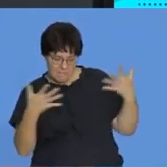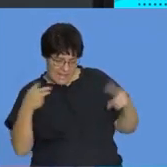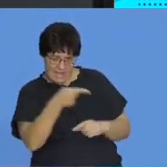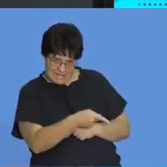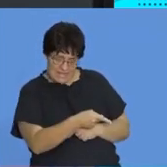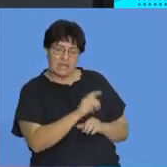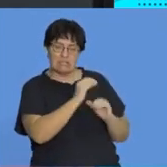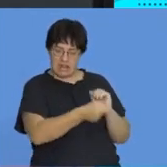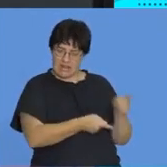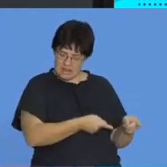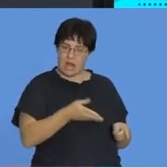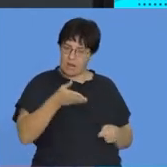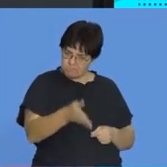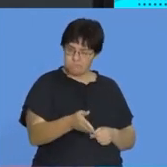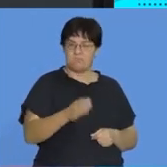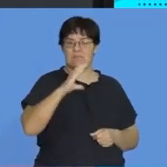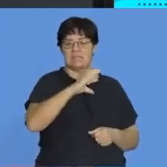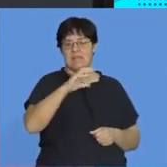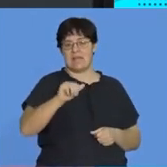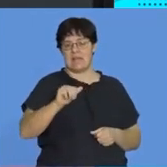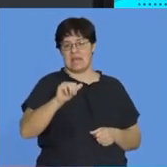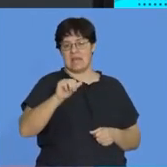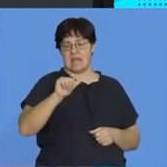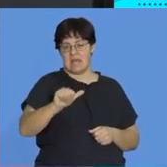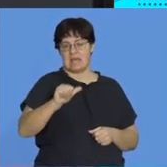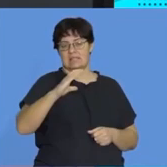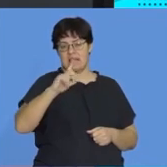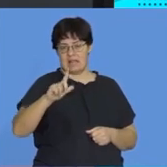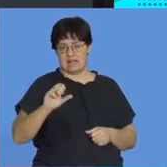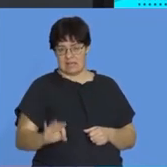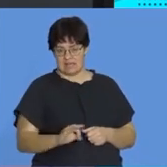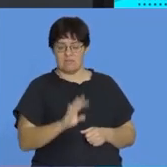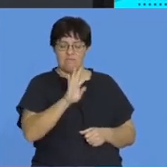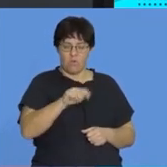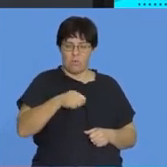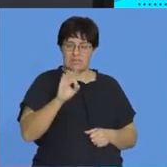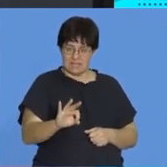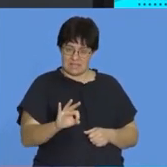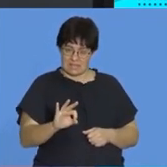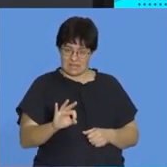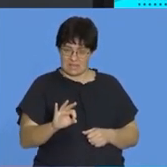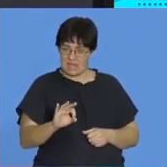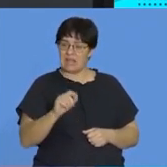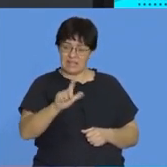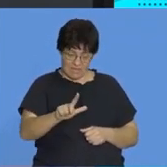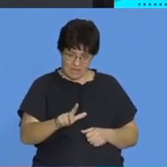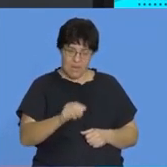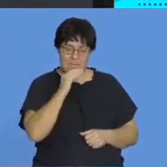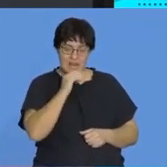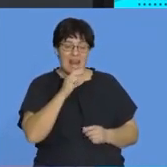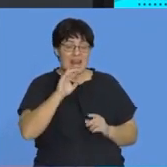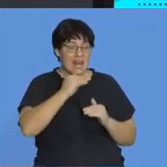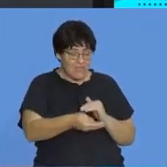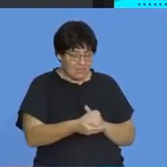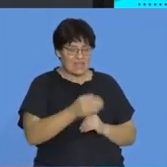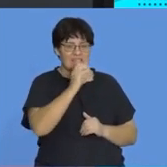component of that eggshell consists of calcium carbonate, which is 4.7. Then it means the remainder thereof actually